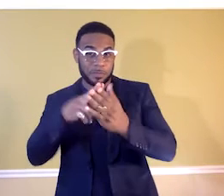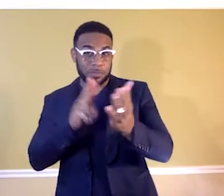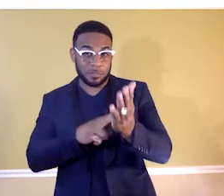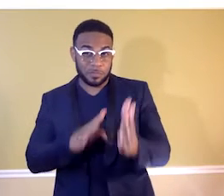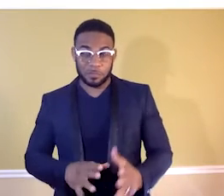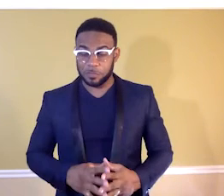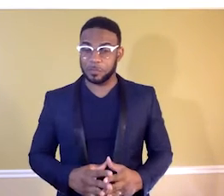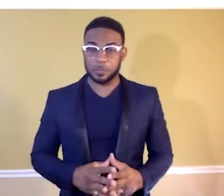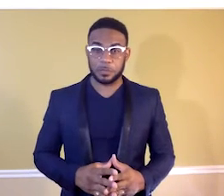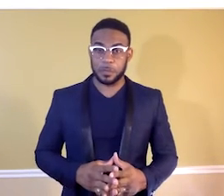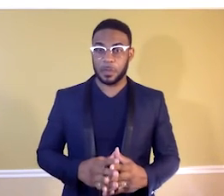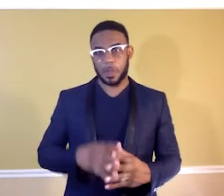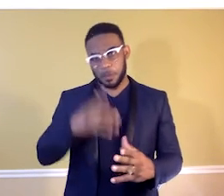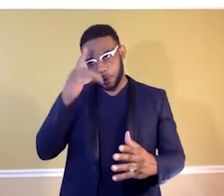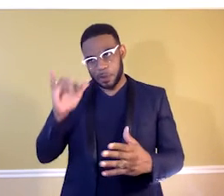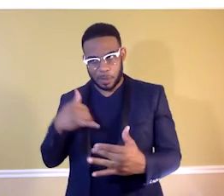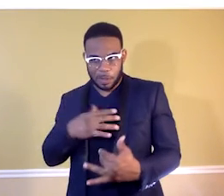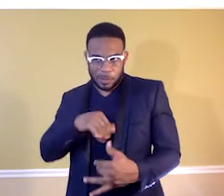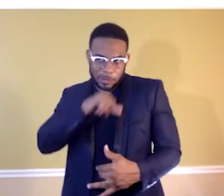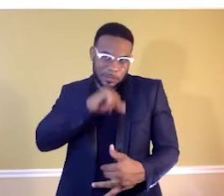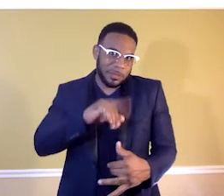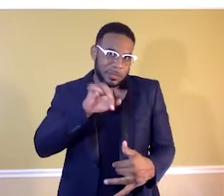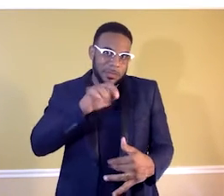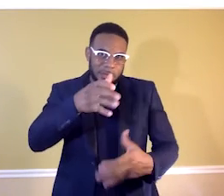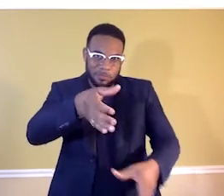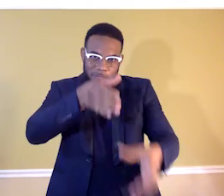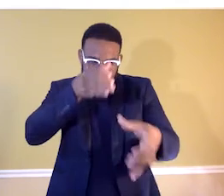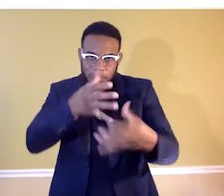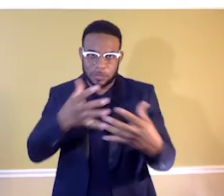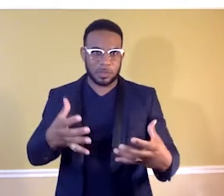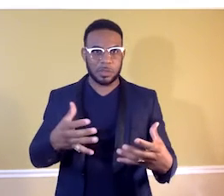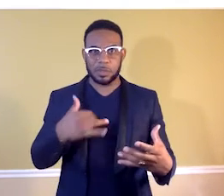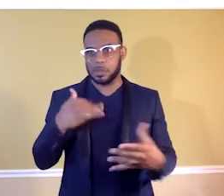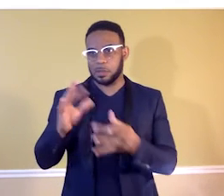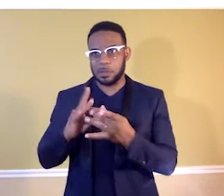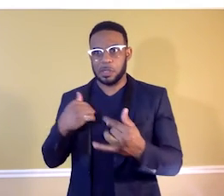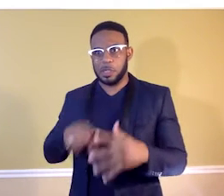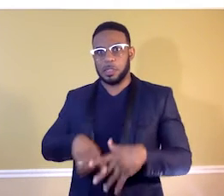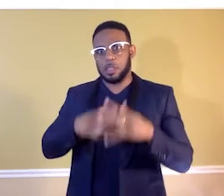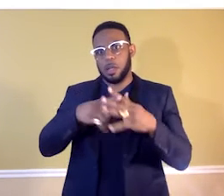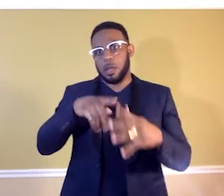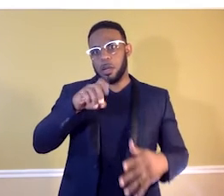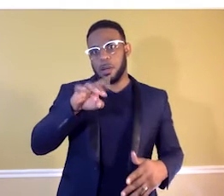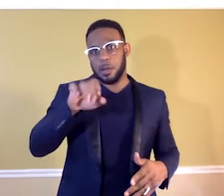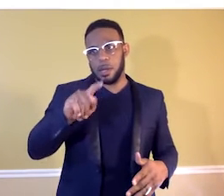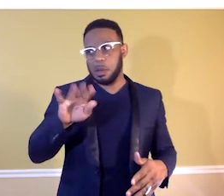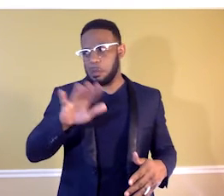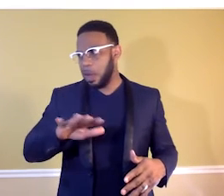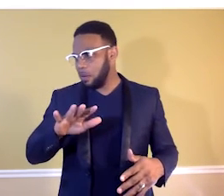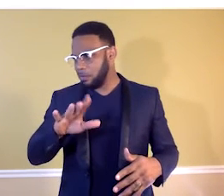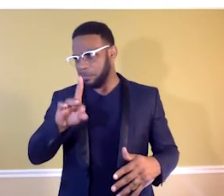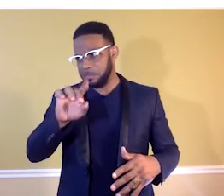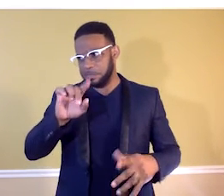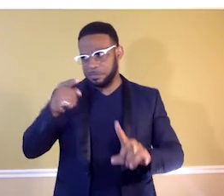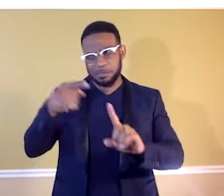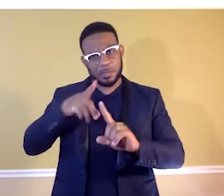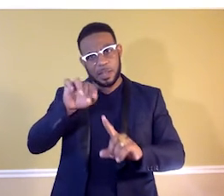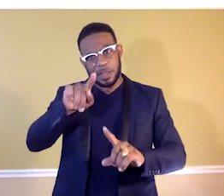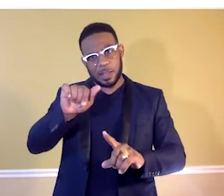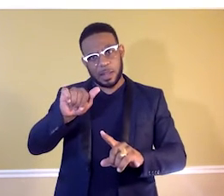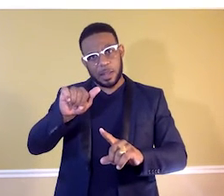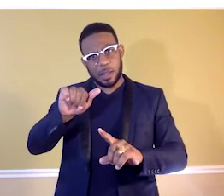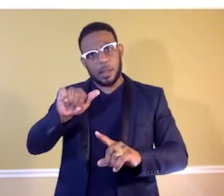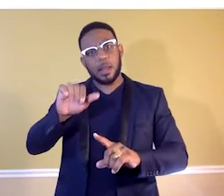contractor. And because of that, I like data so much. So as mentioned, I started a podcast about data called the